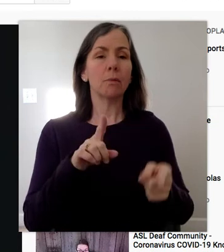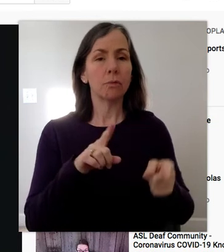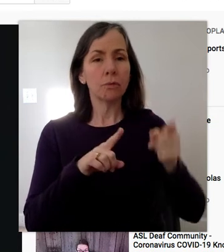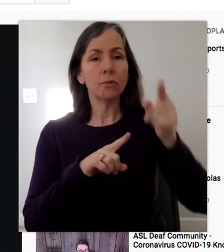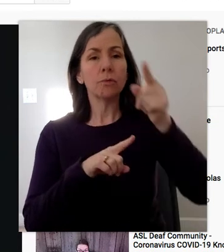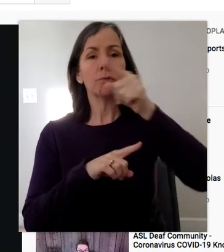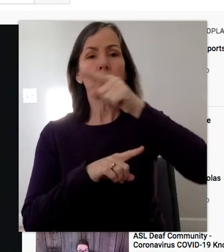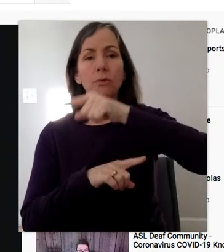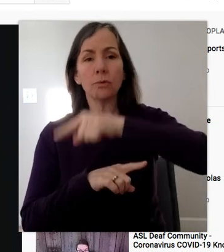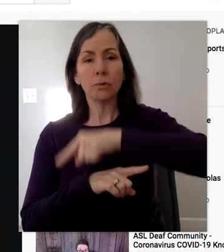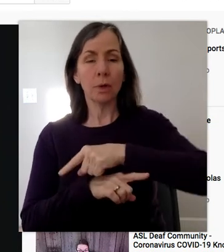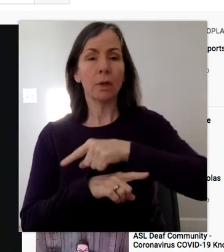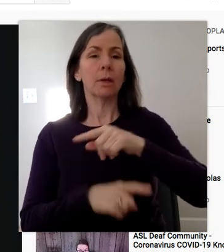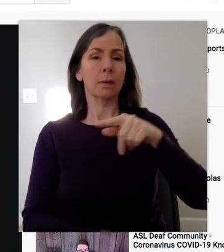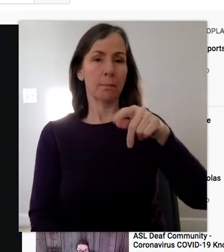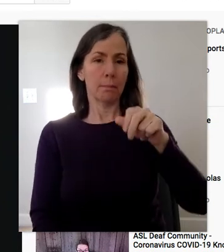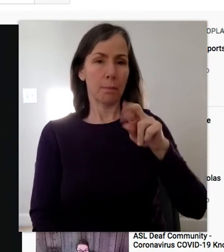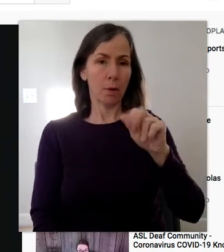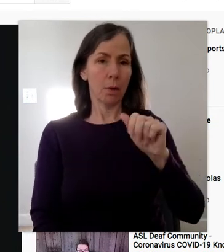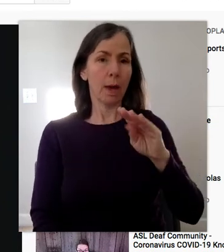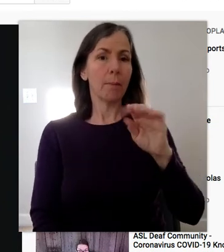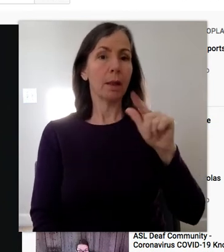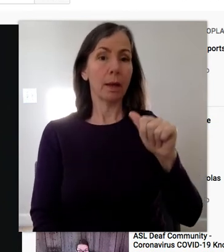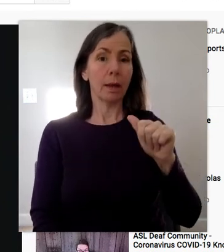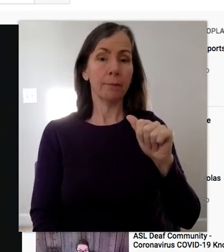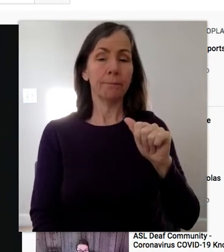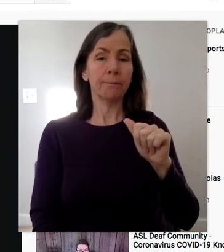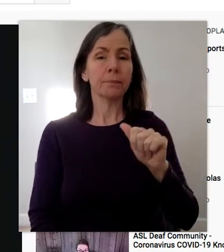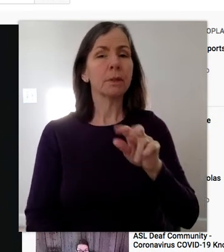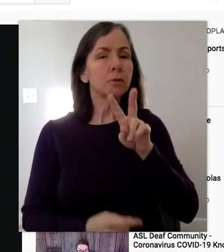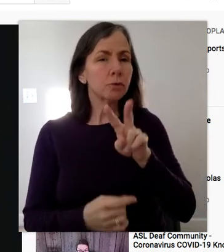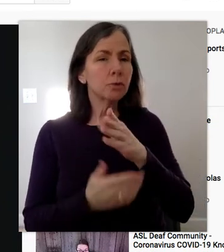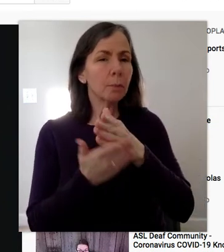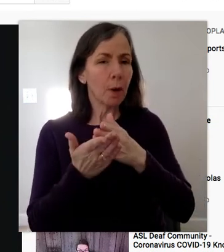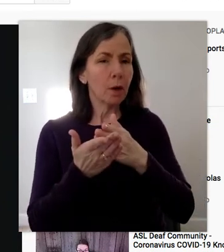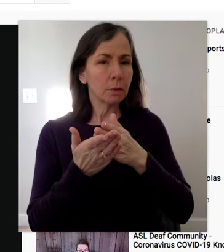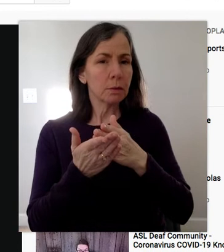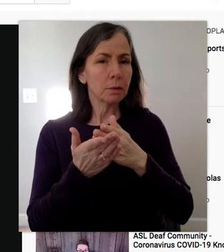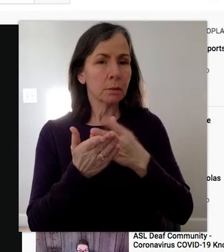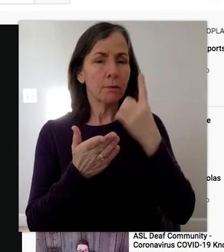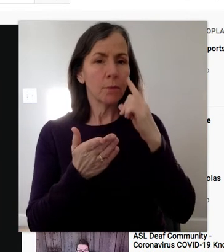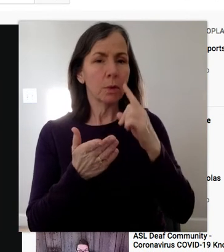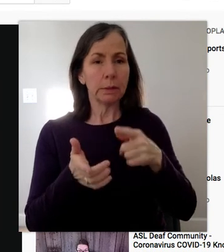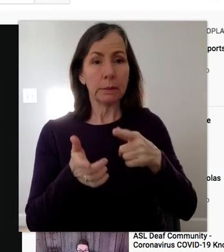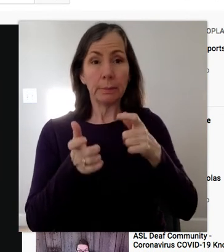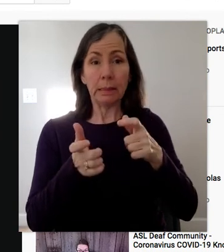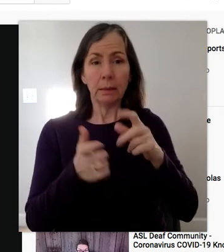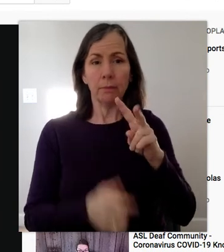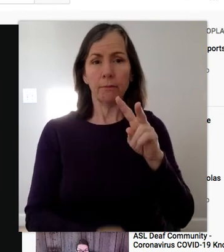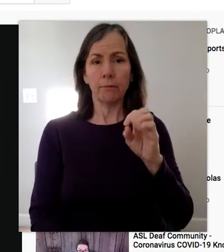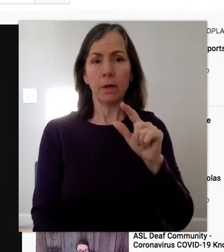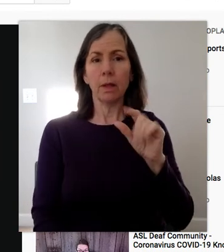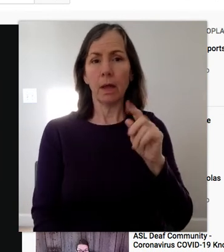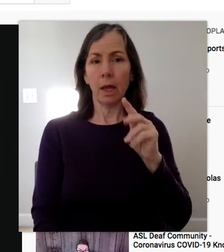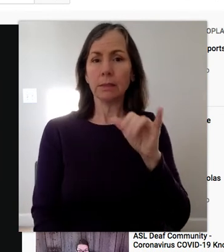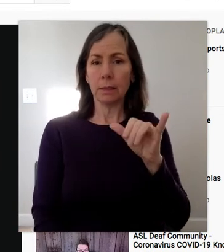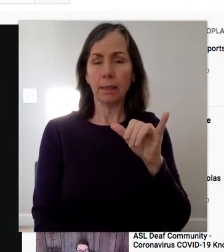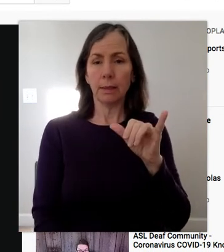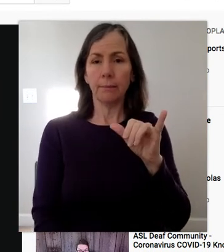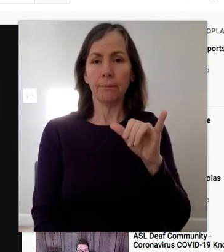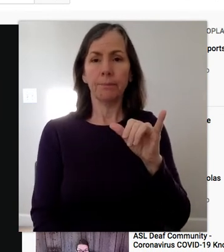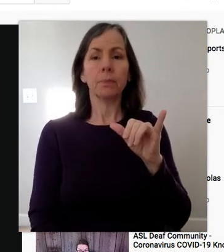flies through the air in the shape of a parabola, there are two main components of velocity affecting the ball. It has a